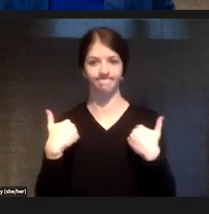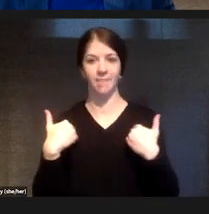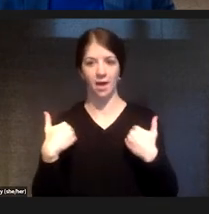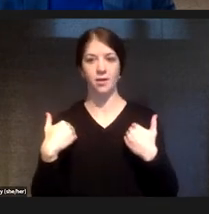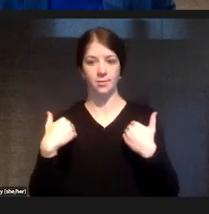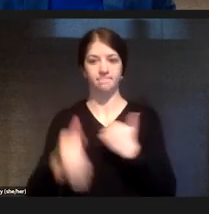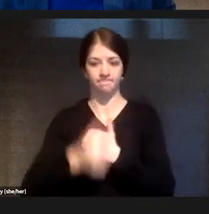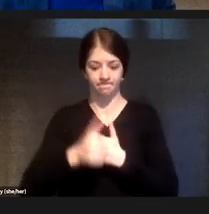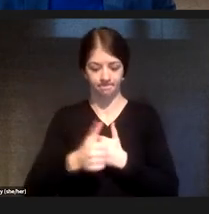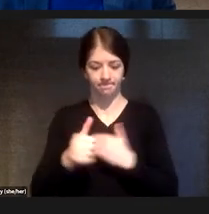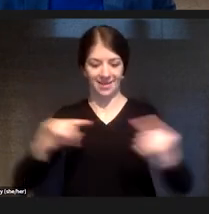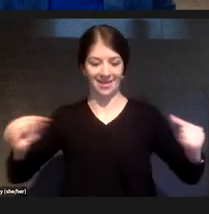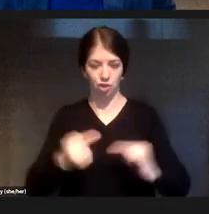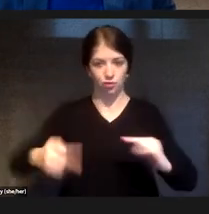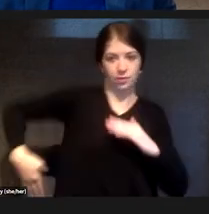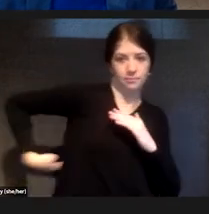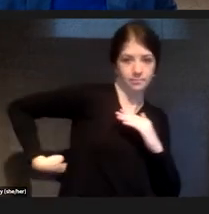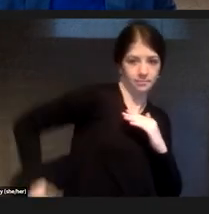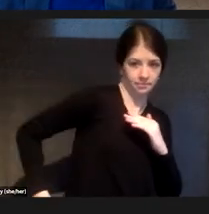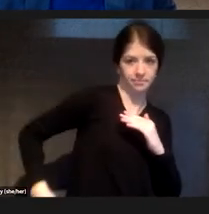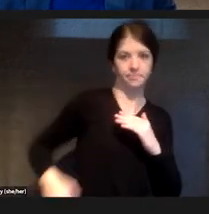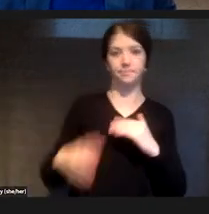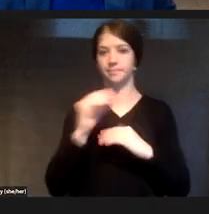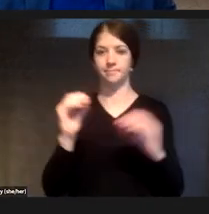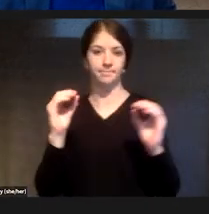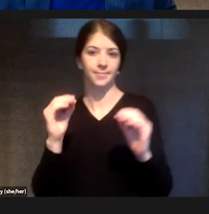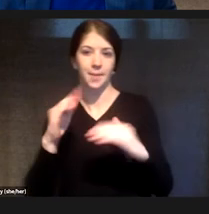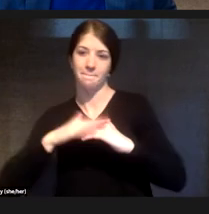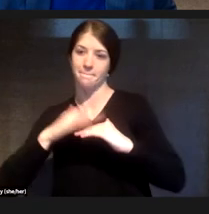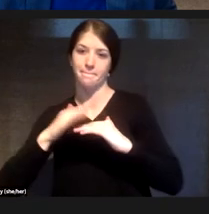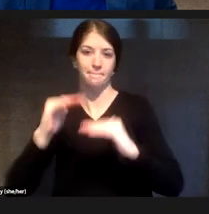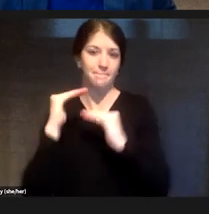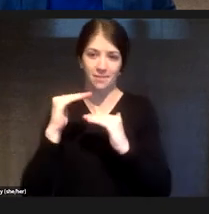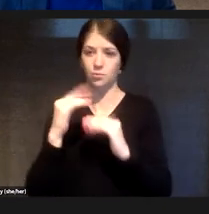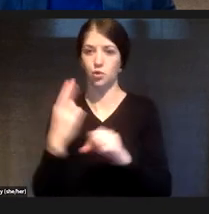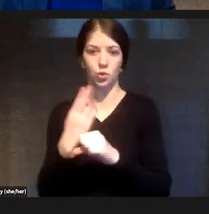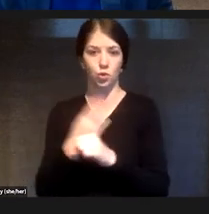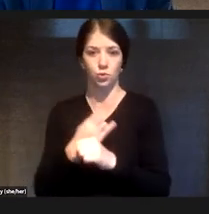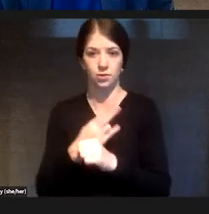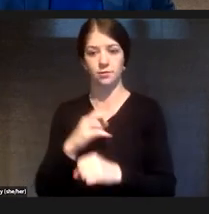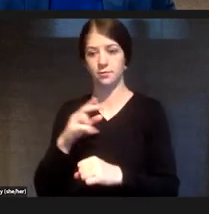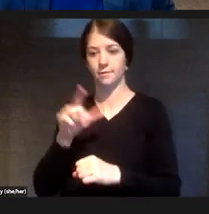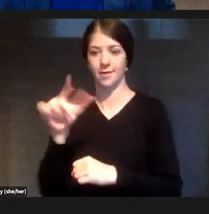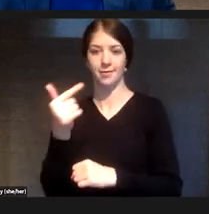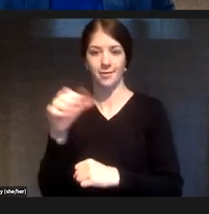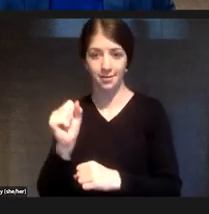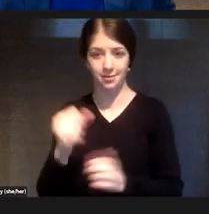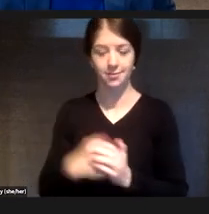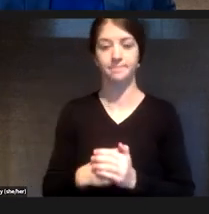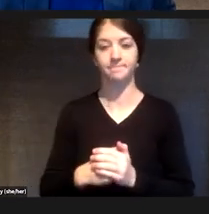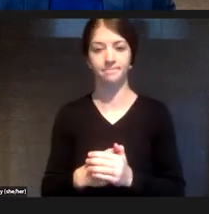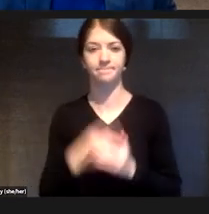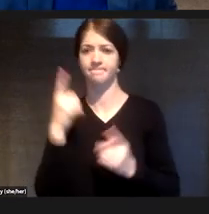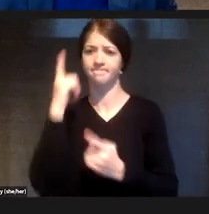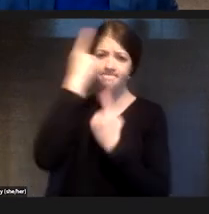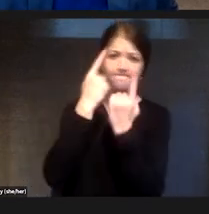upper extremities. And I will admit that at that point, I asked myself, what value do I now have?